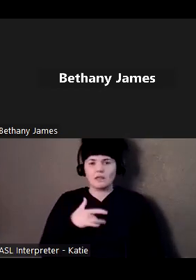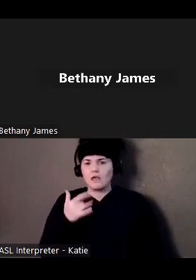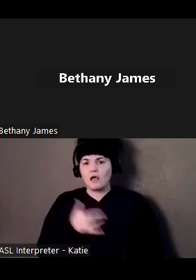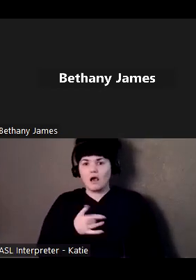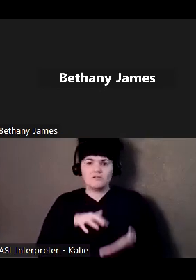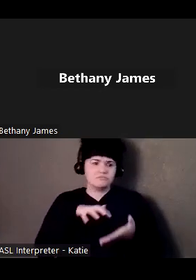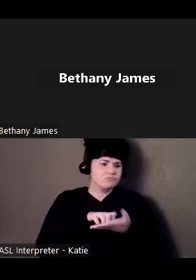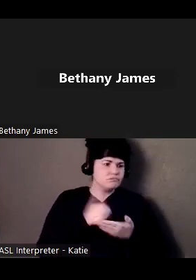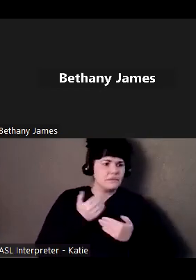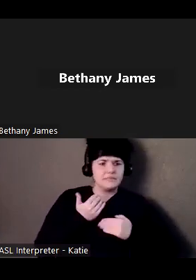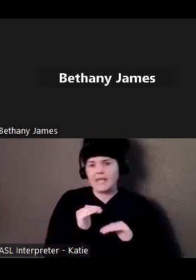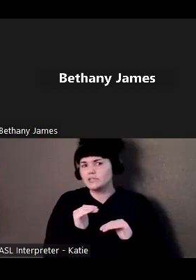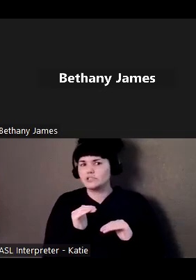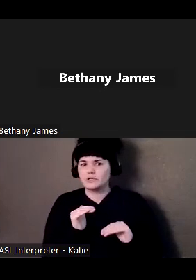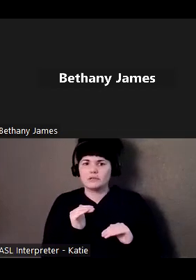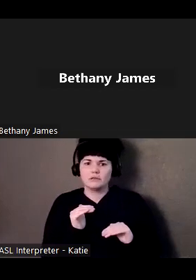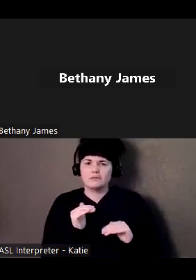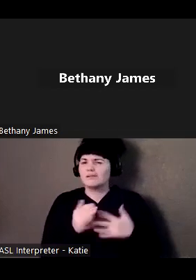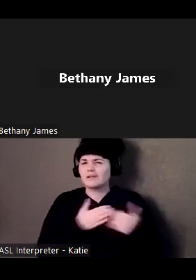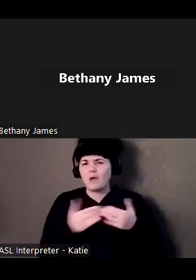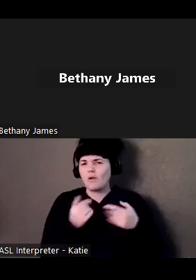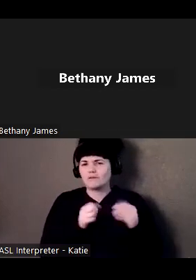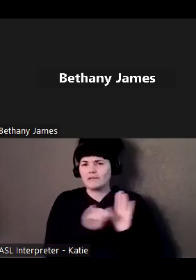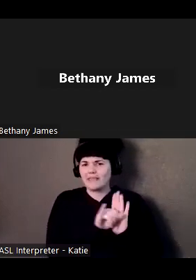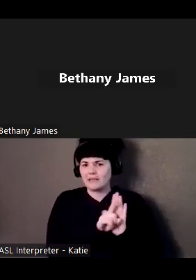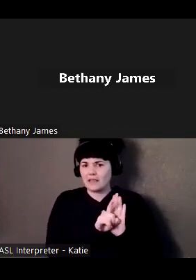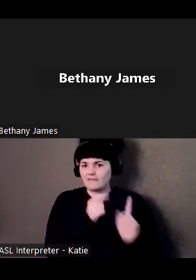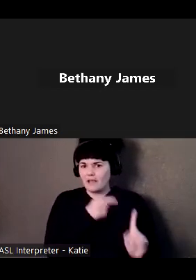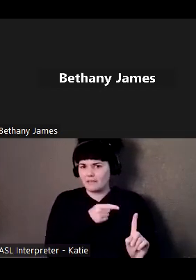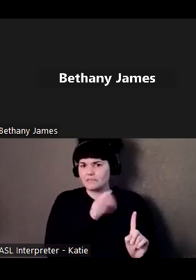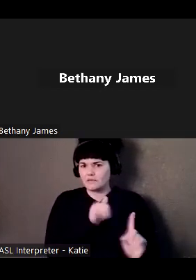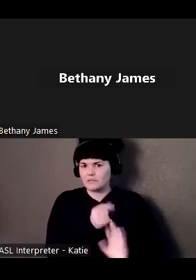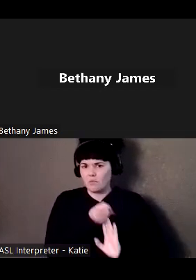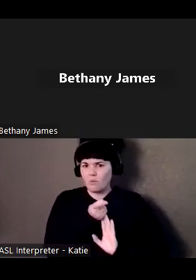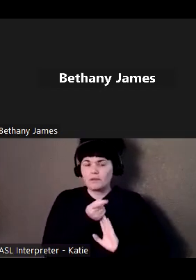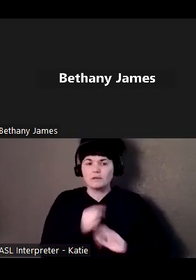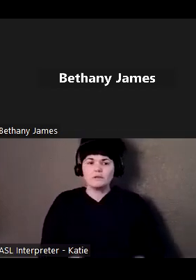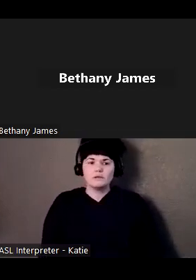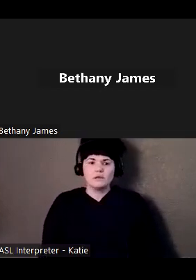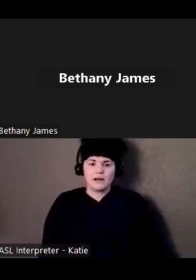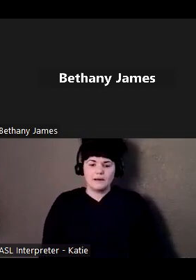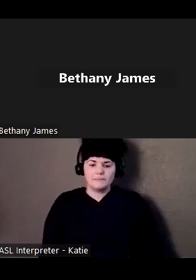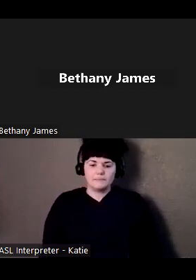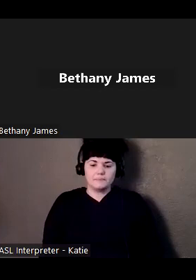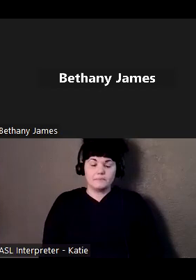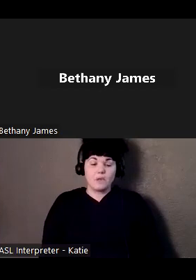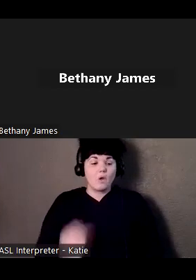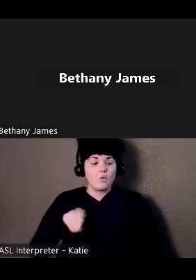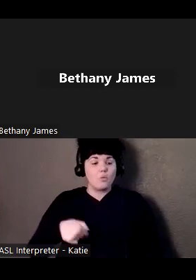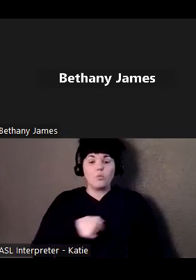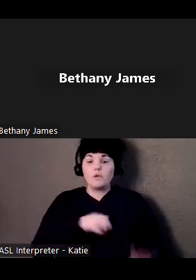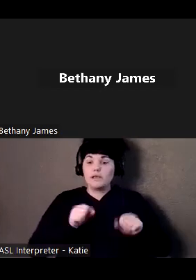however they're identifying themselves at that moment, by offering realistic